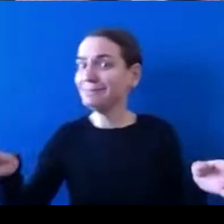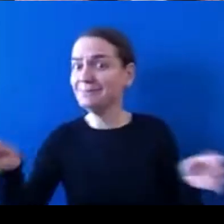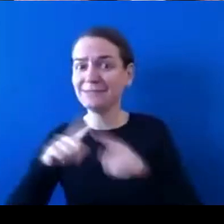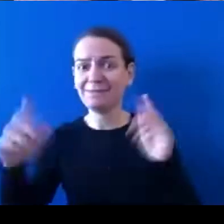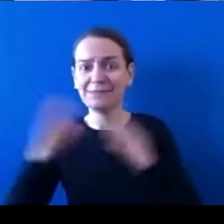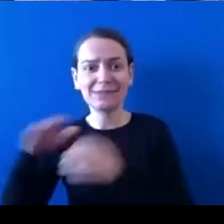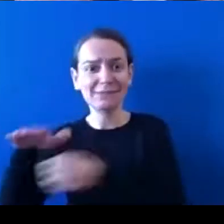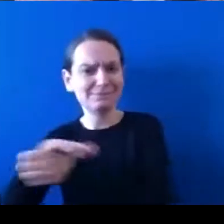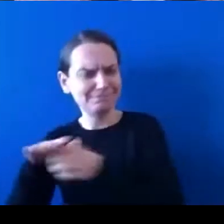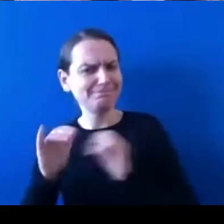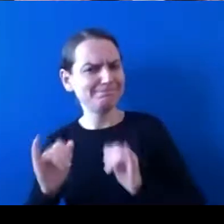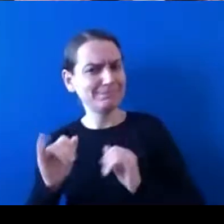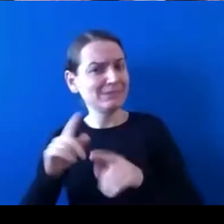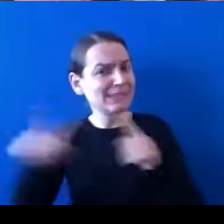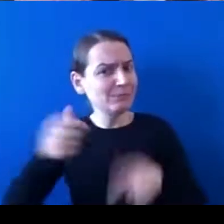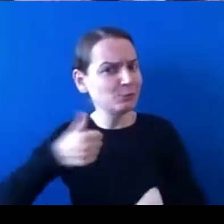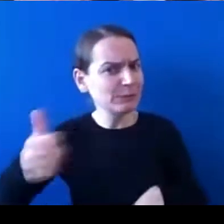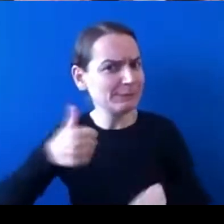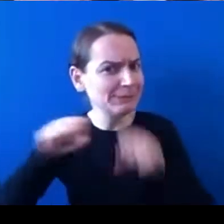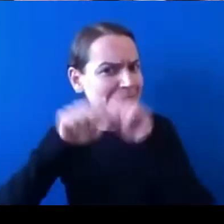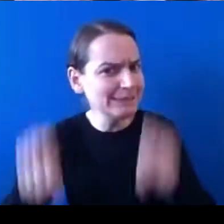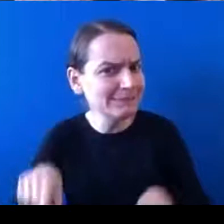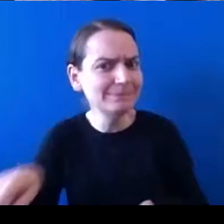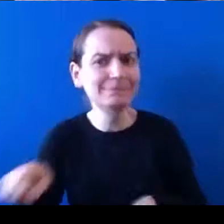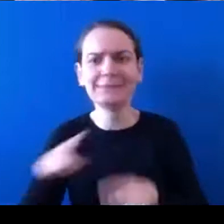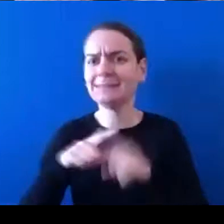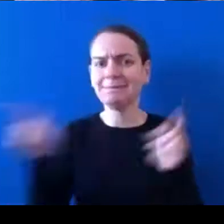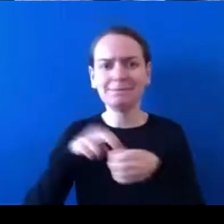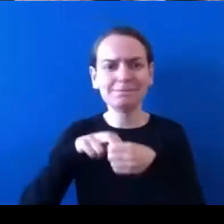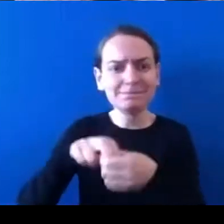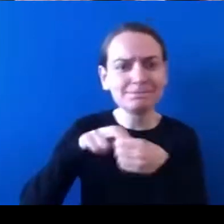a college setting or work environment.